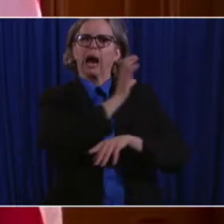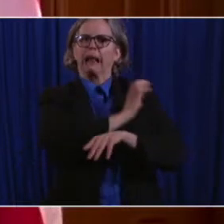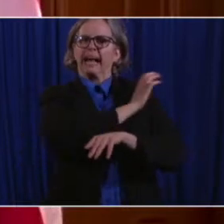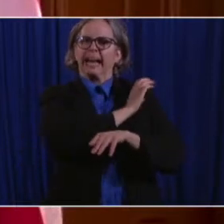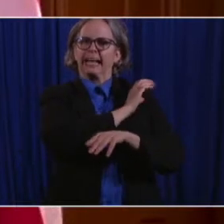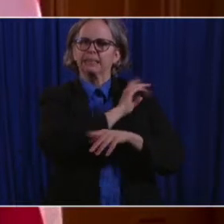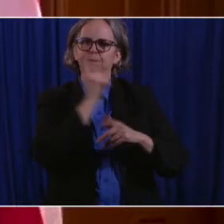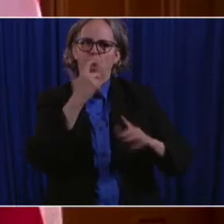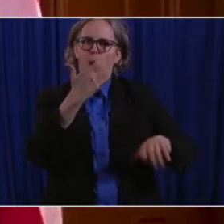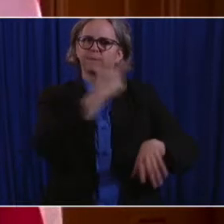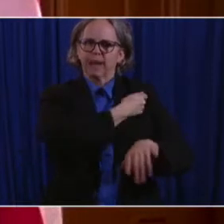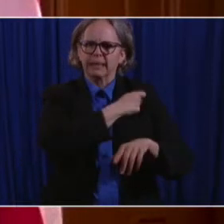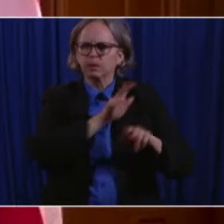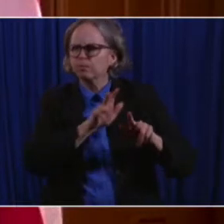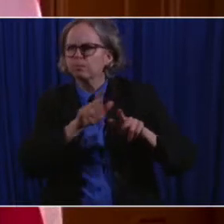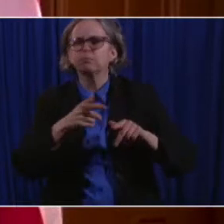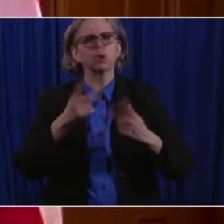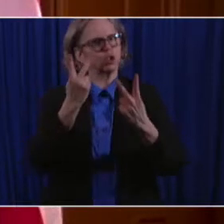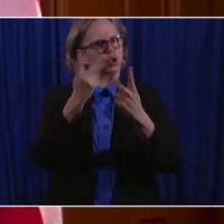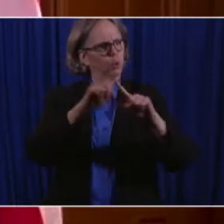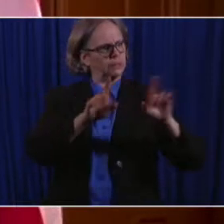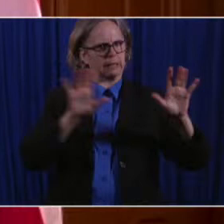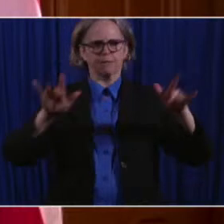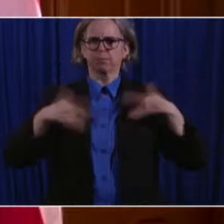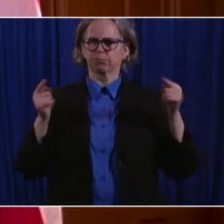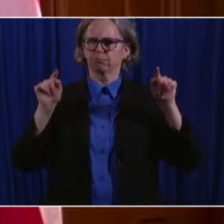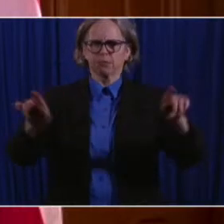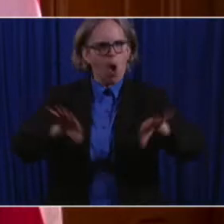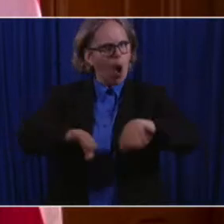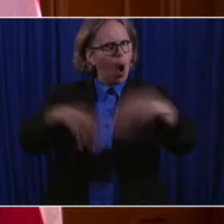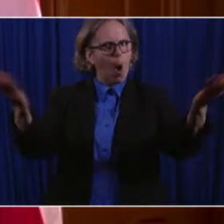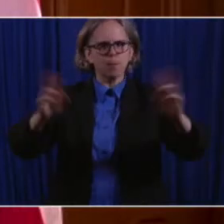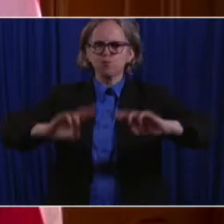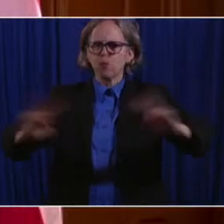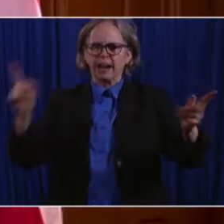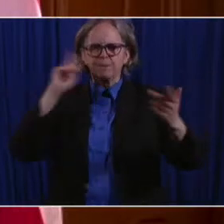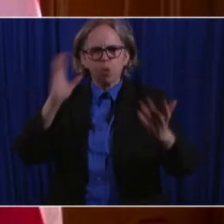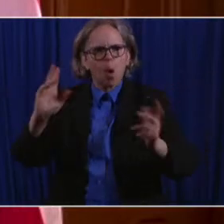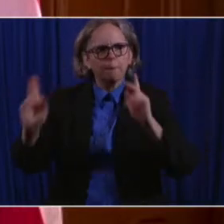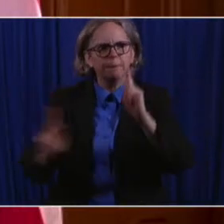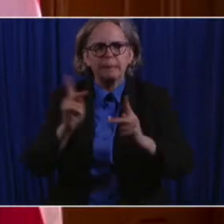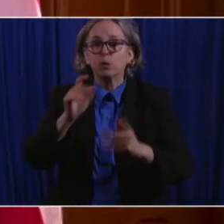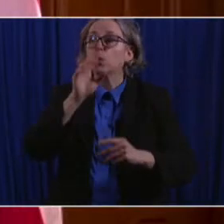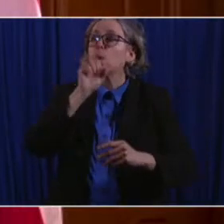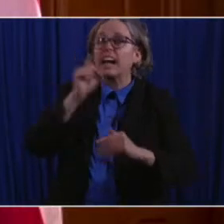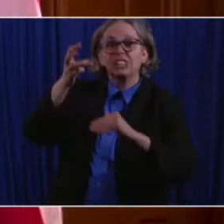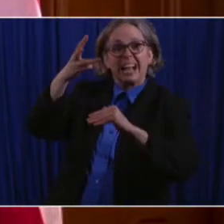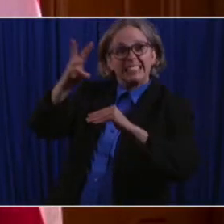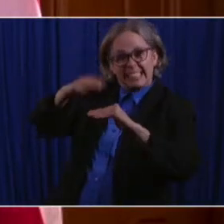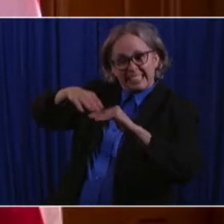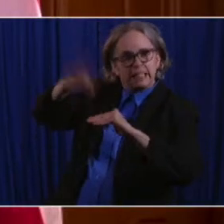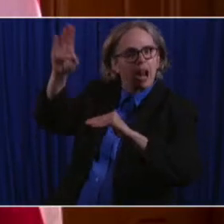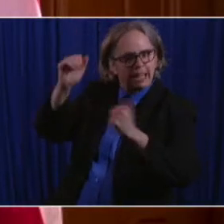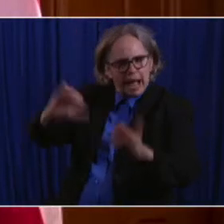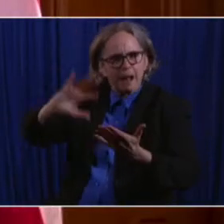All of this is open to anyone in the state, 16 years of age and older.